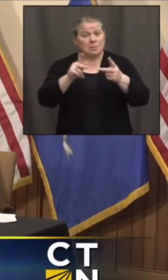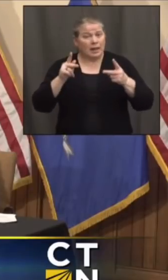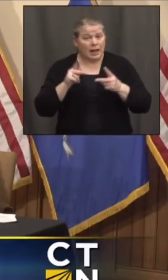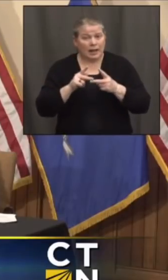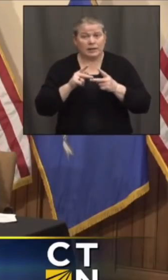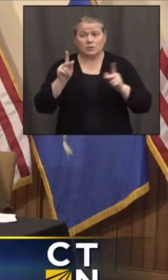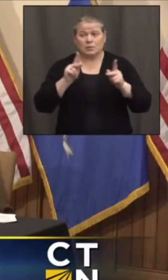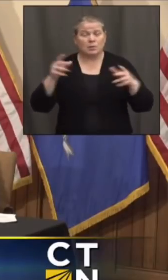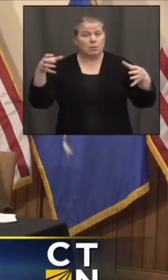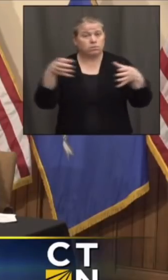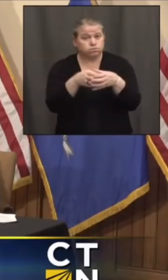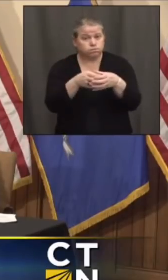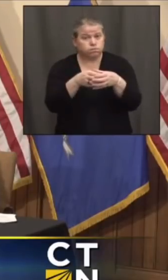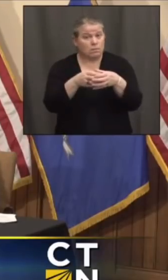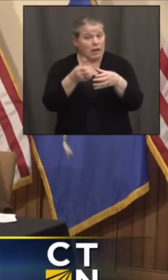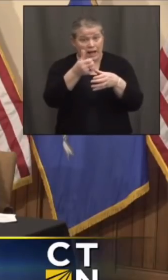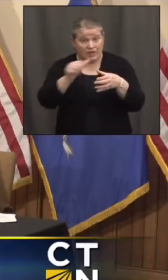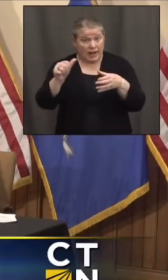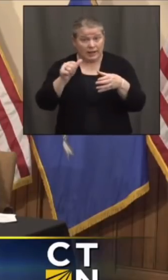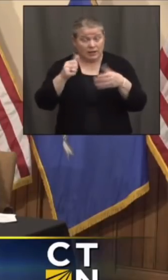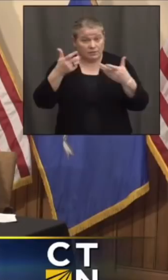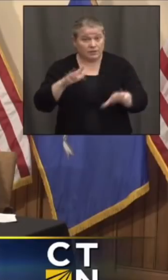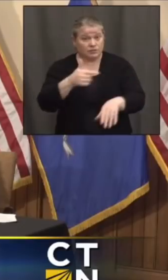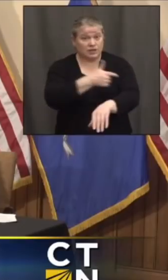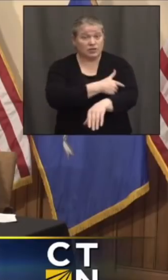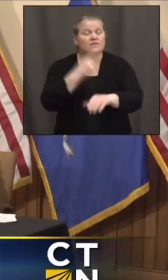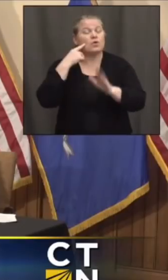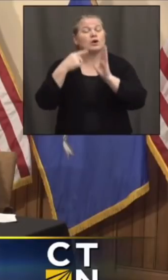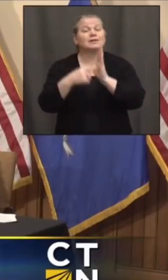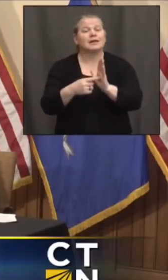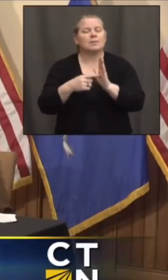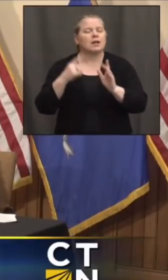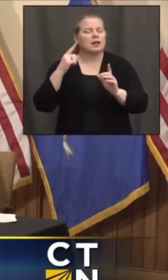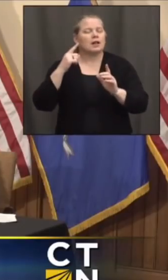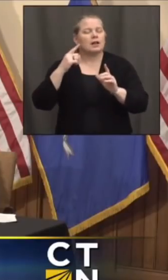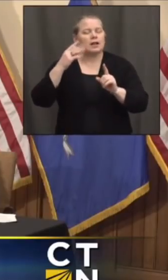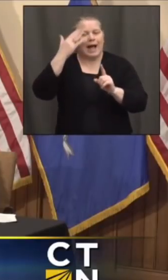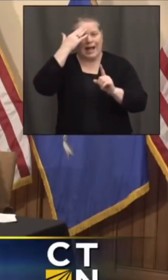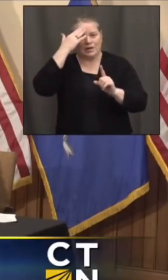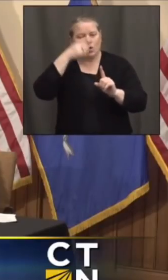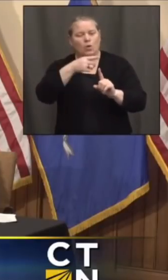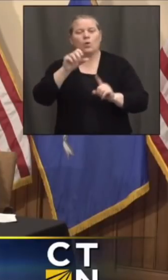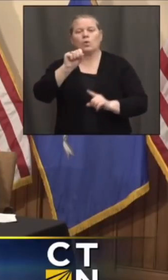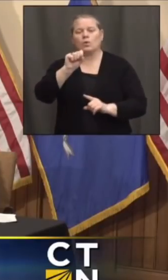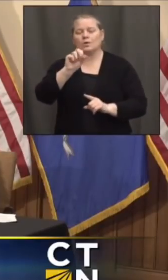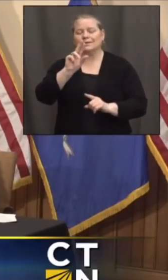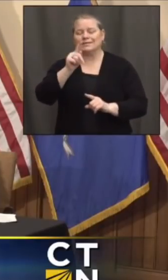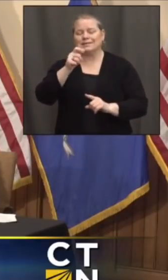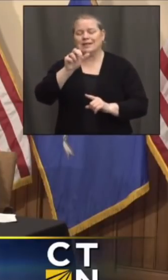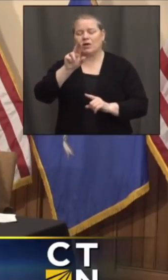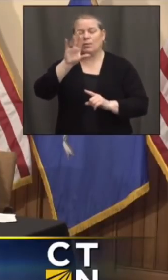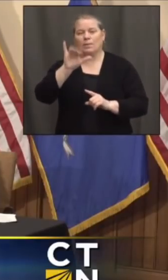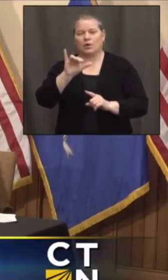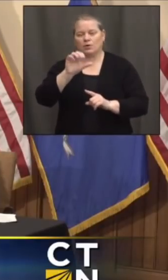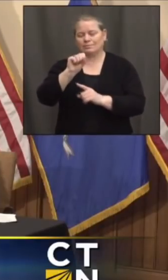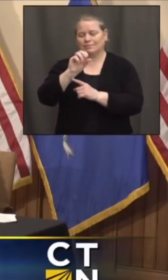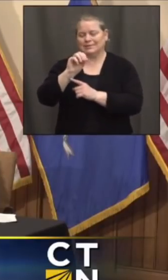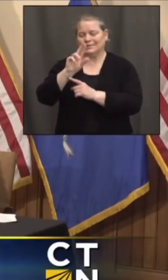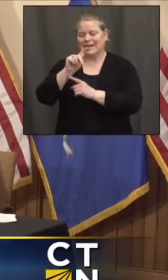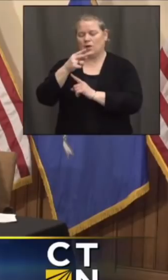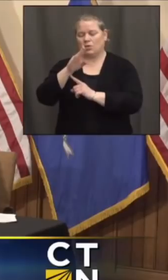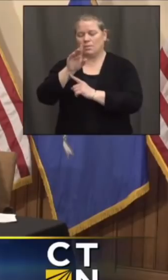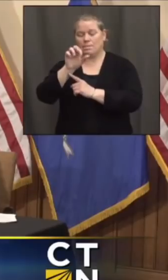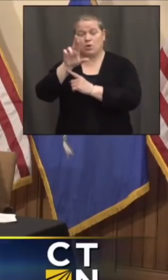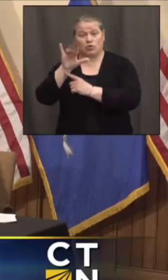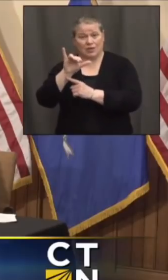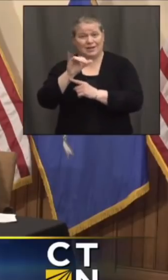there was a pretty big outbreak at Southbury Training School, for example. Have there been vaccinations there, or have any been vaccinated, or is DOC